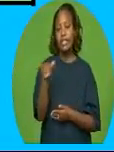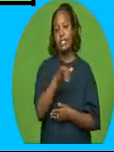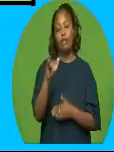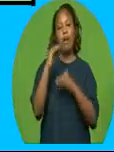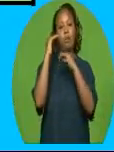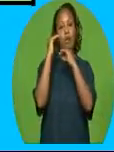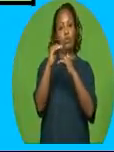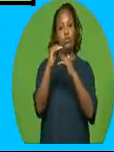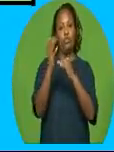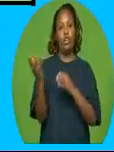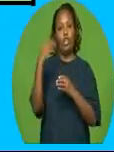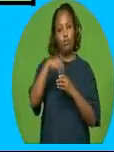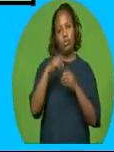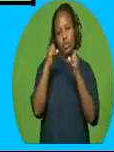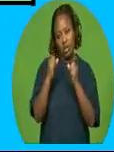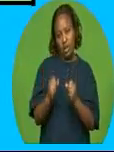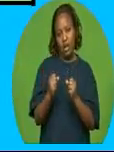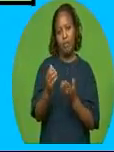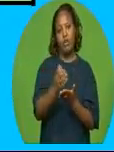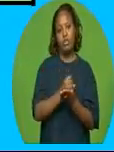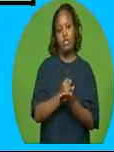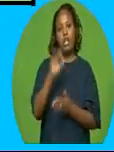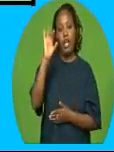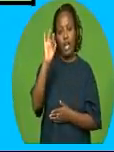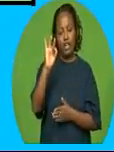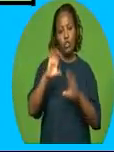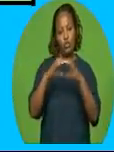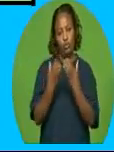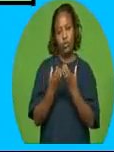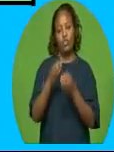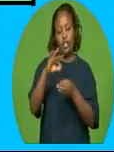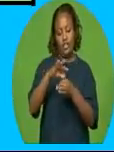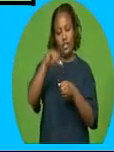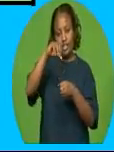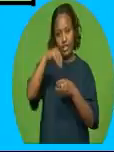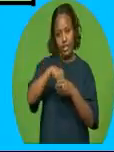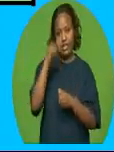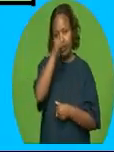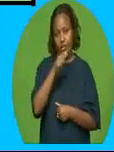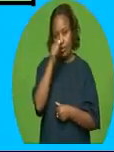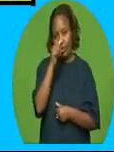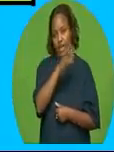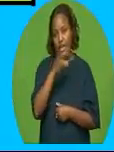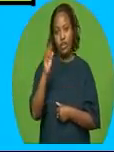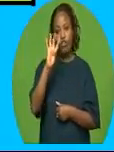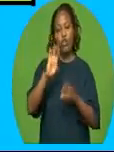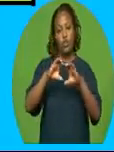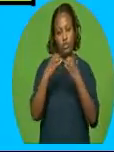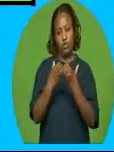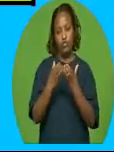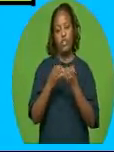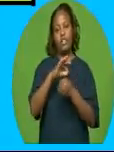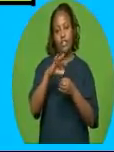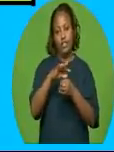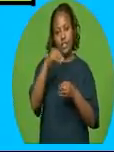the same amount of inputs can produce 8 units of tea in Ethiopia and 4